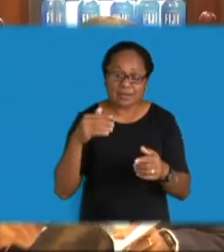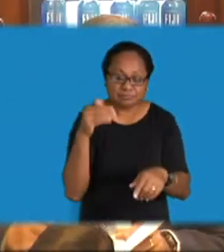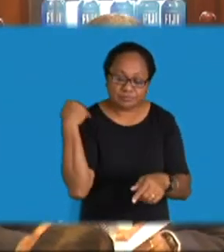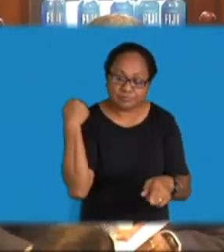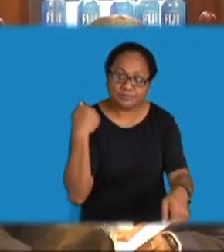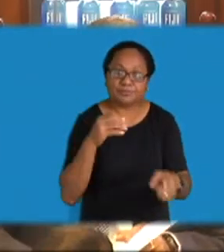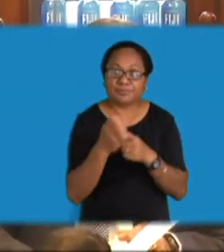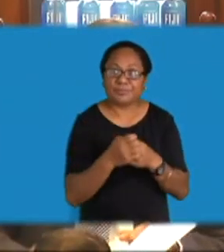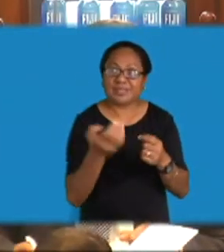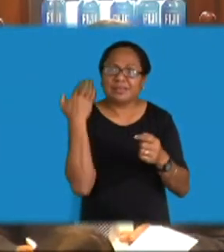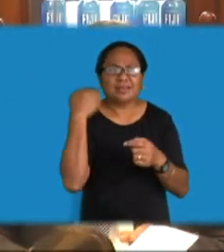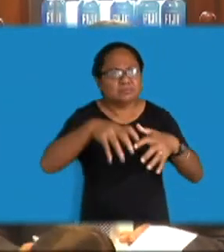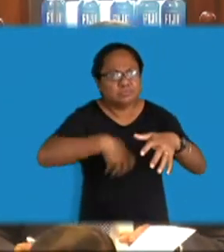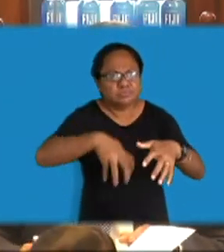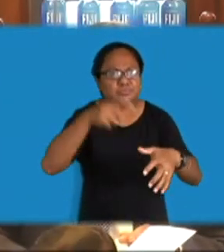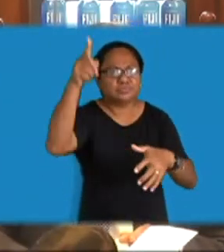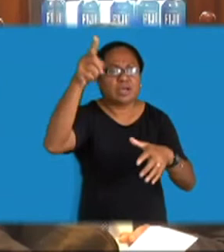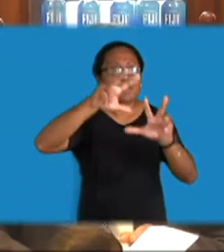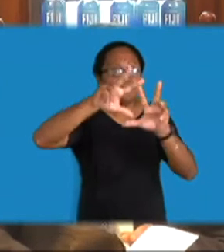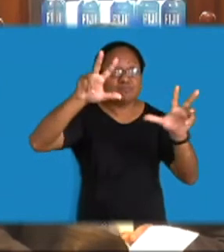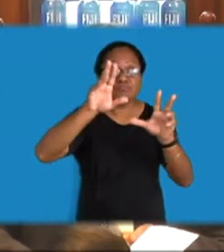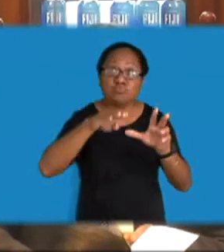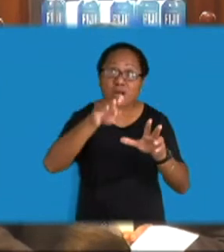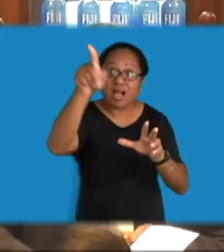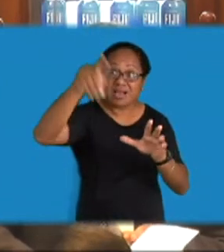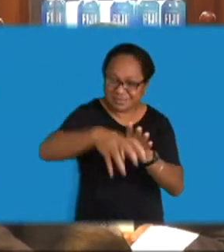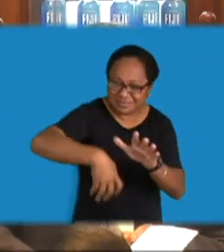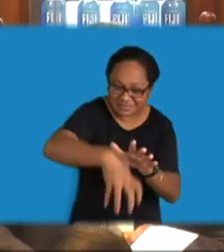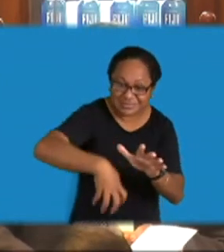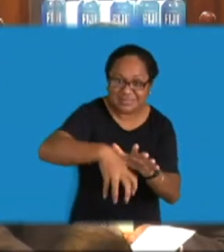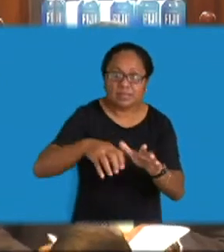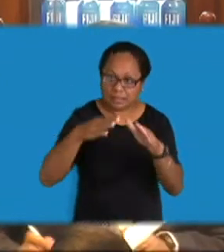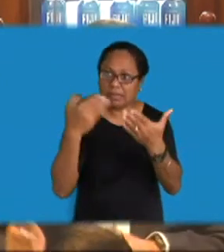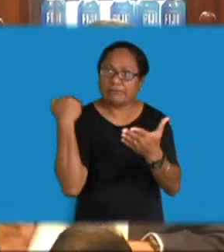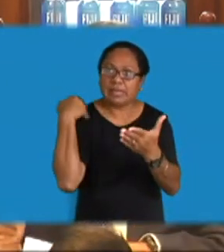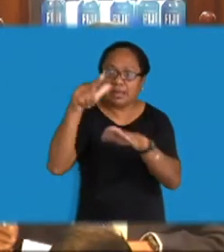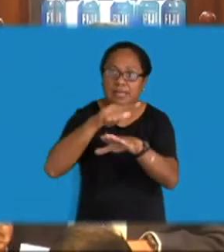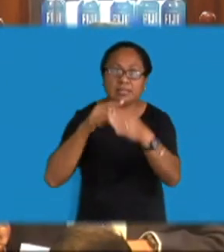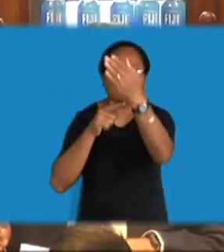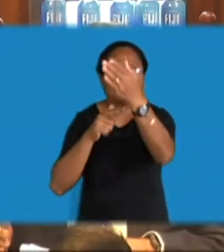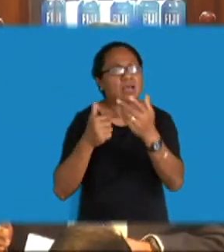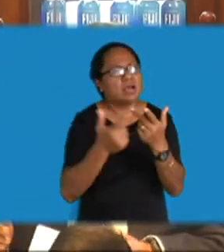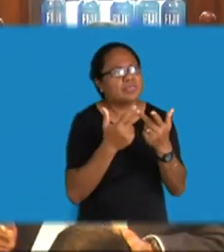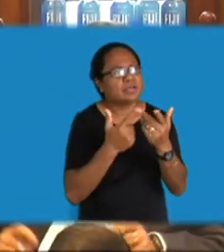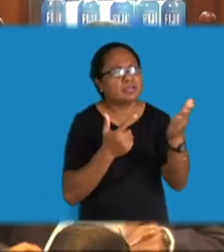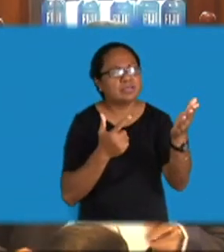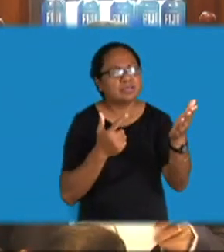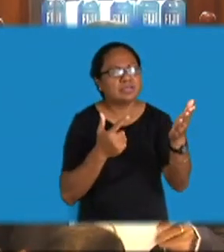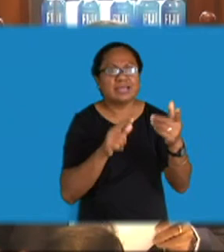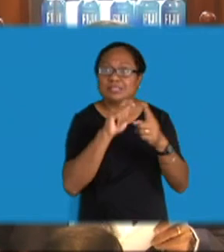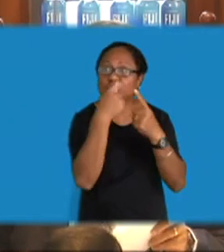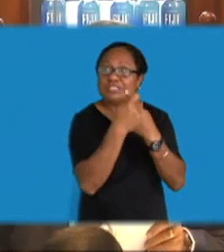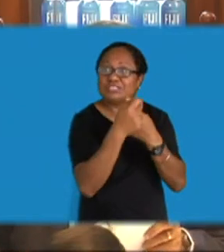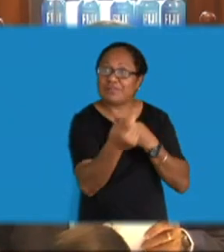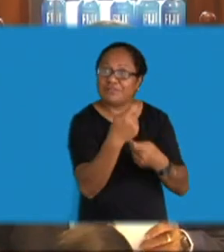after effects of the bauxite mining in Noelia Winbo is still felt today, when the fish, crabs and eels, for example, in their traditional fishing